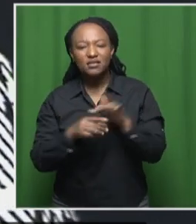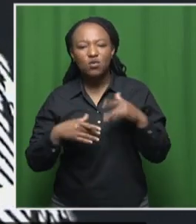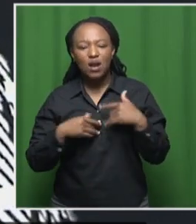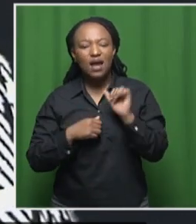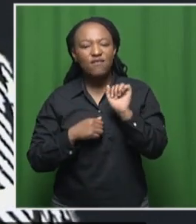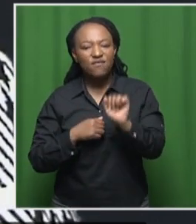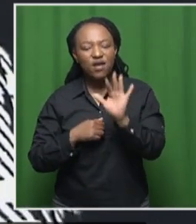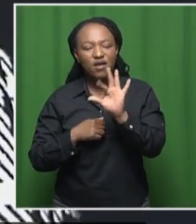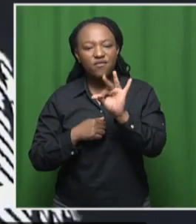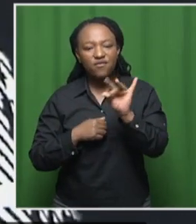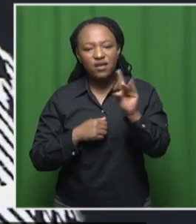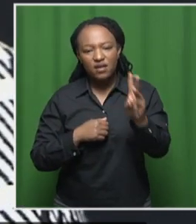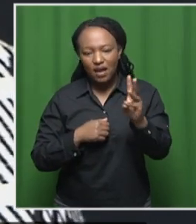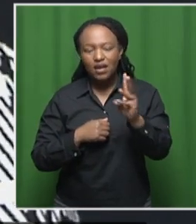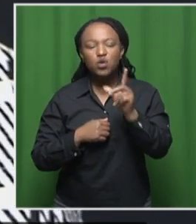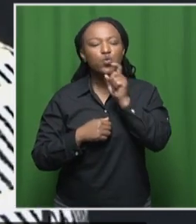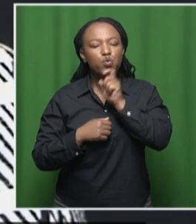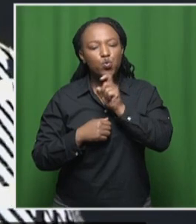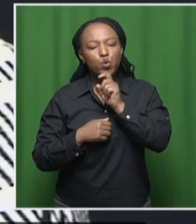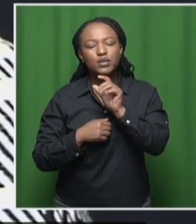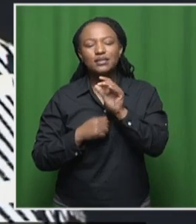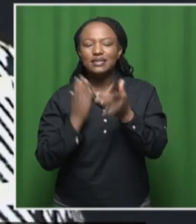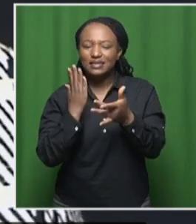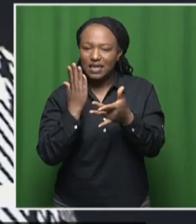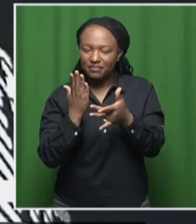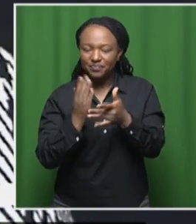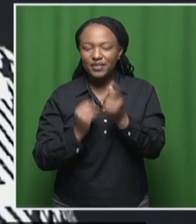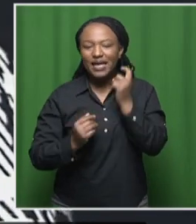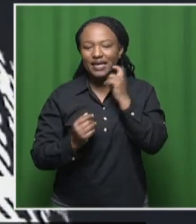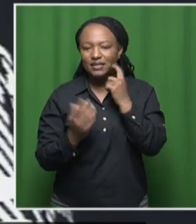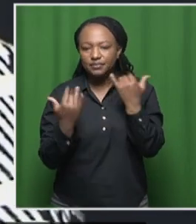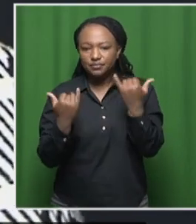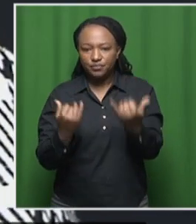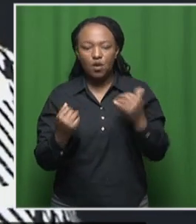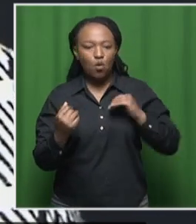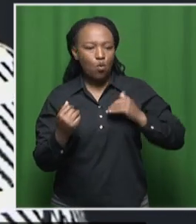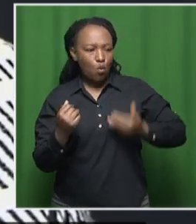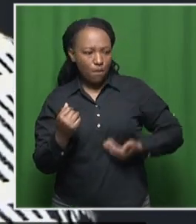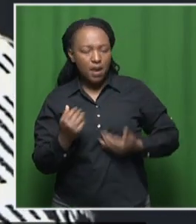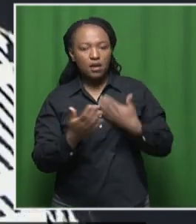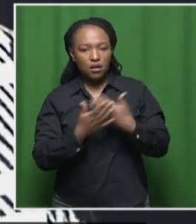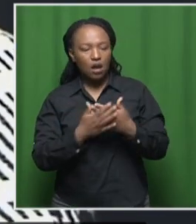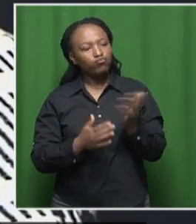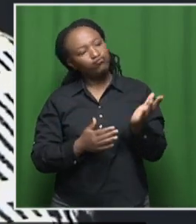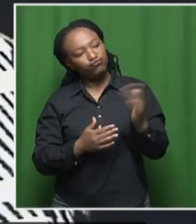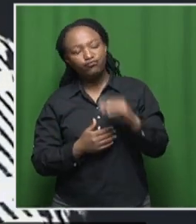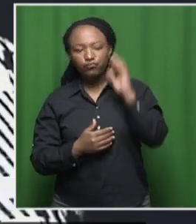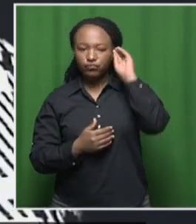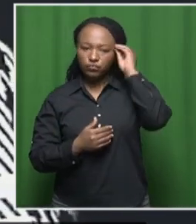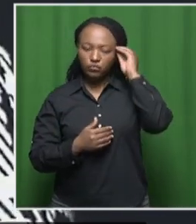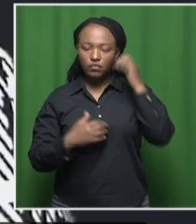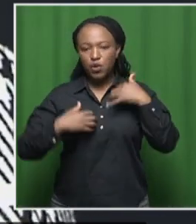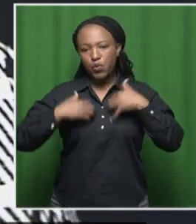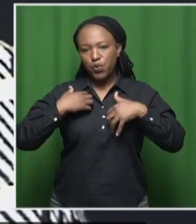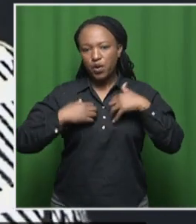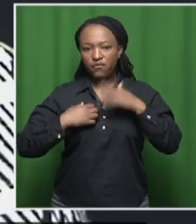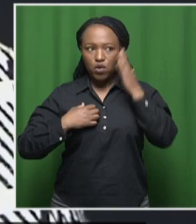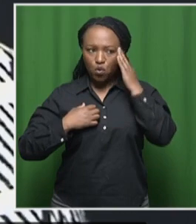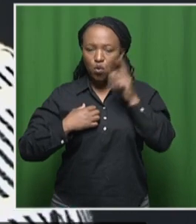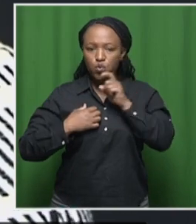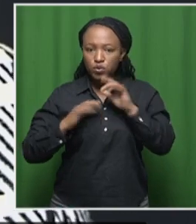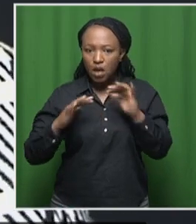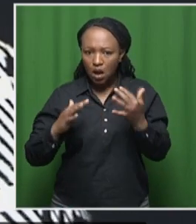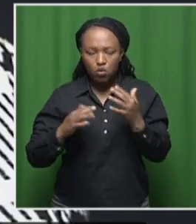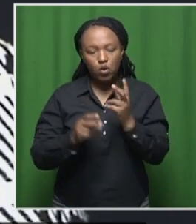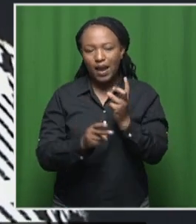using technology. And it's very easy these days to get women more interested in it. If you know how to use it, it's not that hard